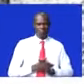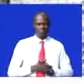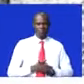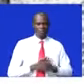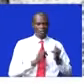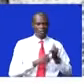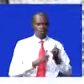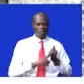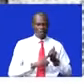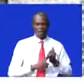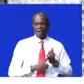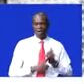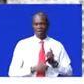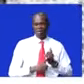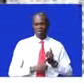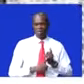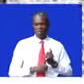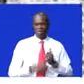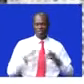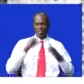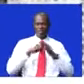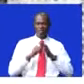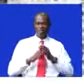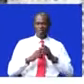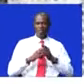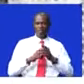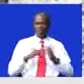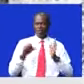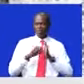One drowning incident has been reported in Moroni sub-county.